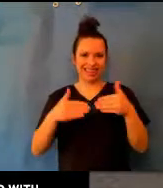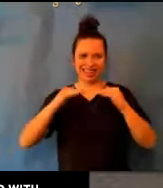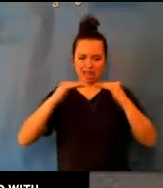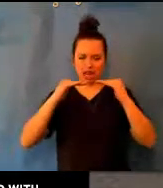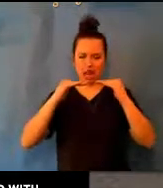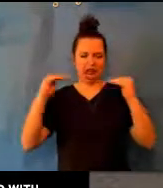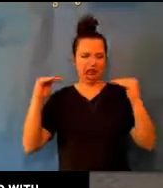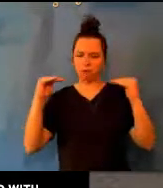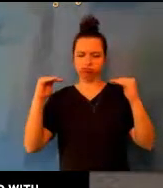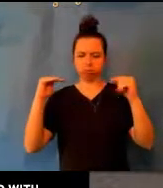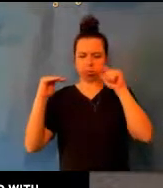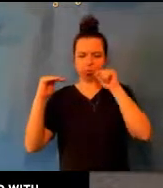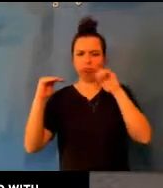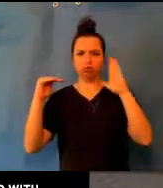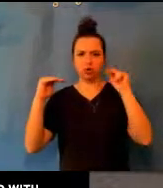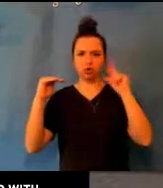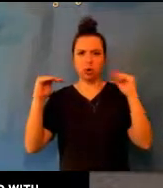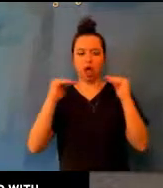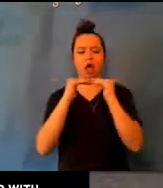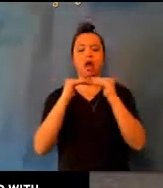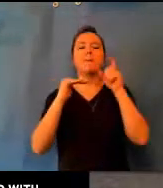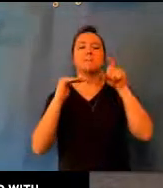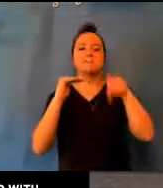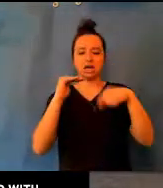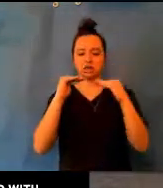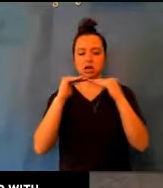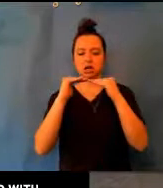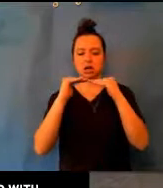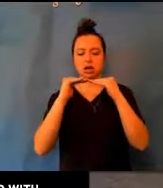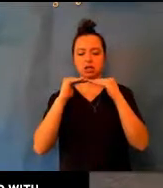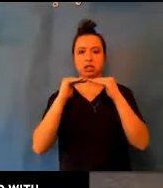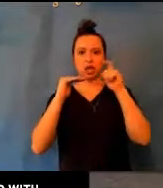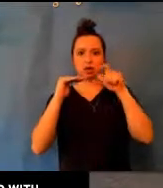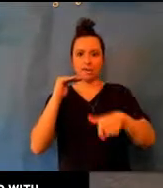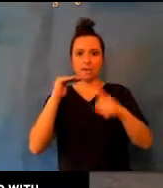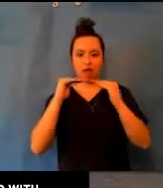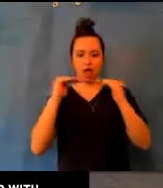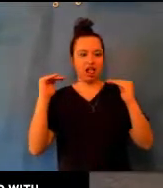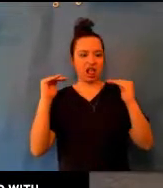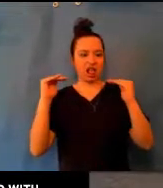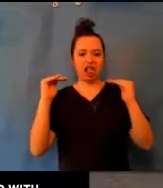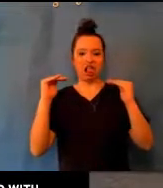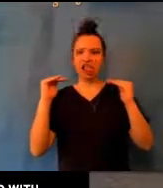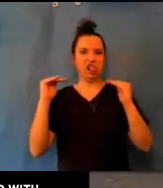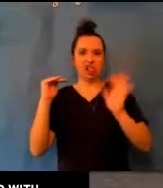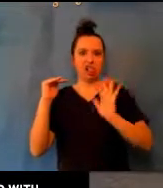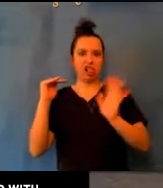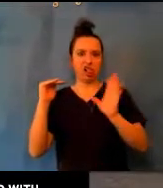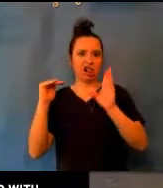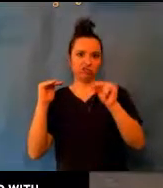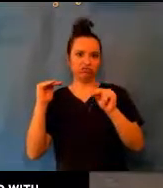gaps. So when we use like paper clips or whatever tool we use, we want to make sure that they're touching. There's not a weird finger space in